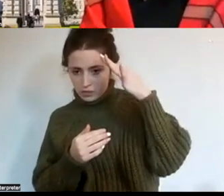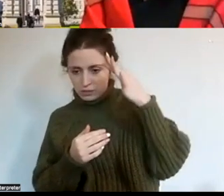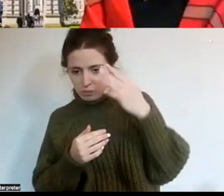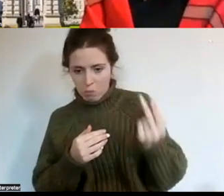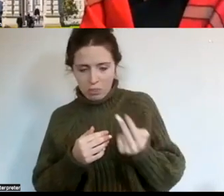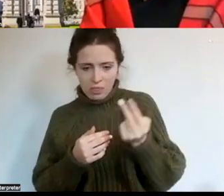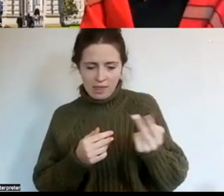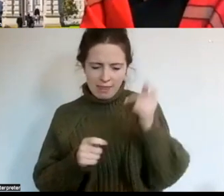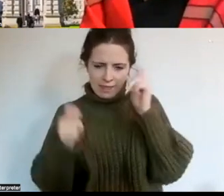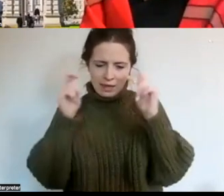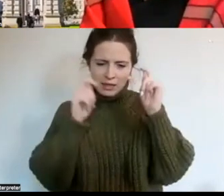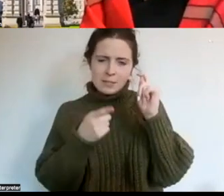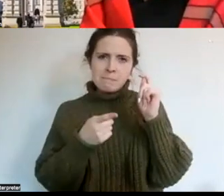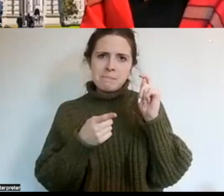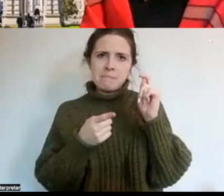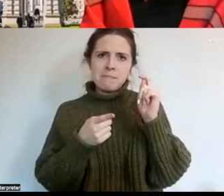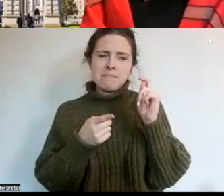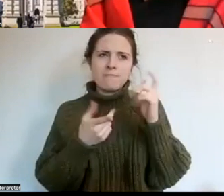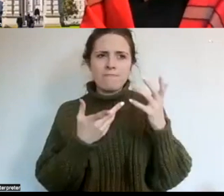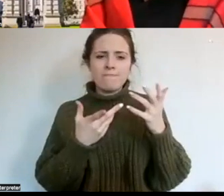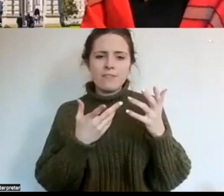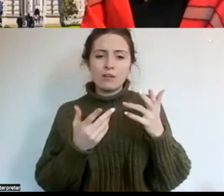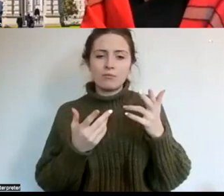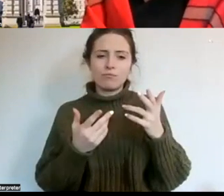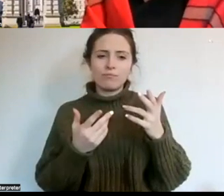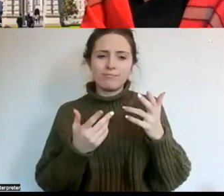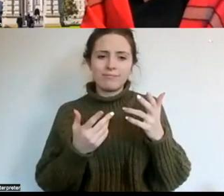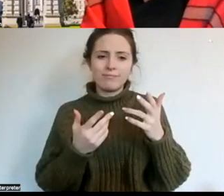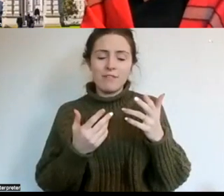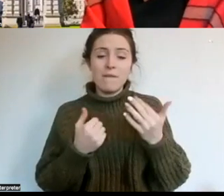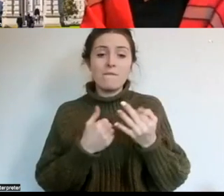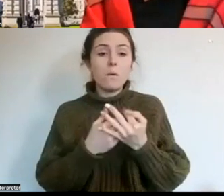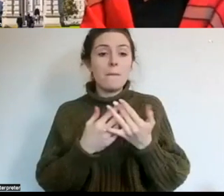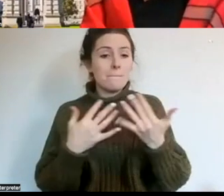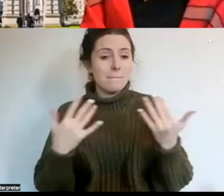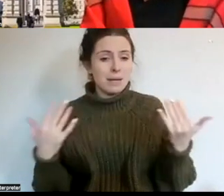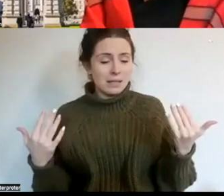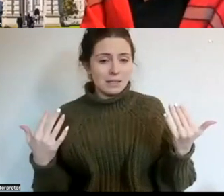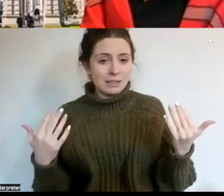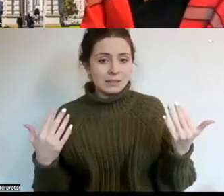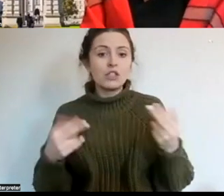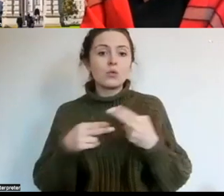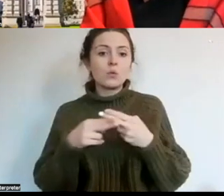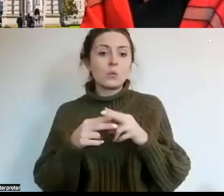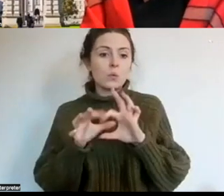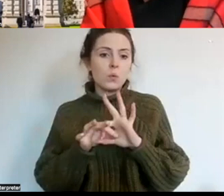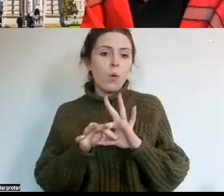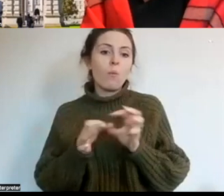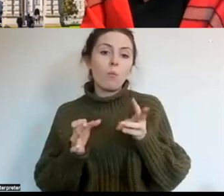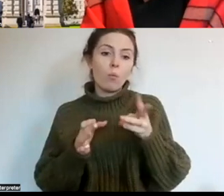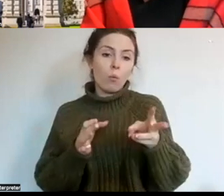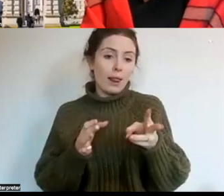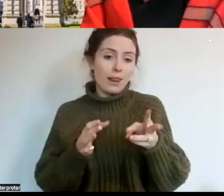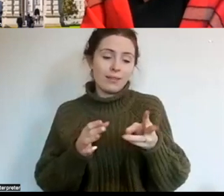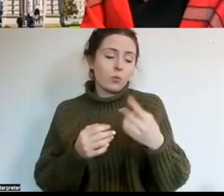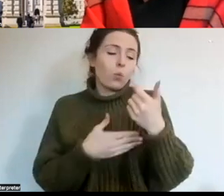that I think that the reality is that for many of us, nursing home will be part of our experience of aging.